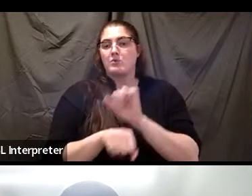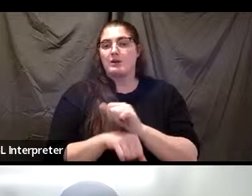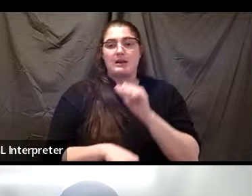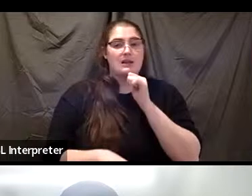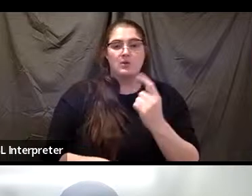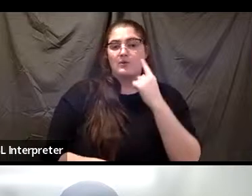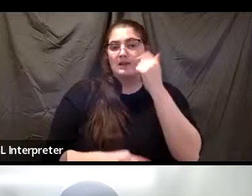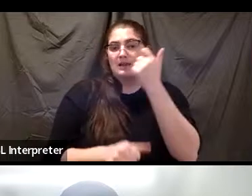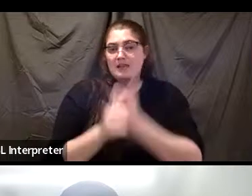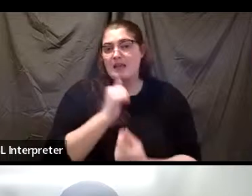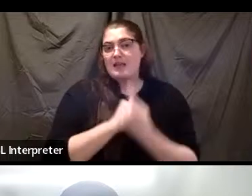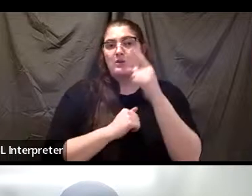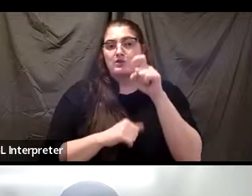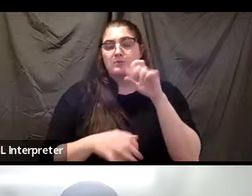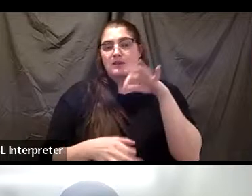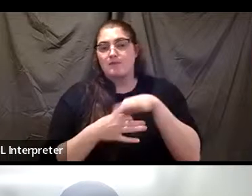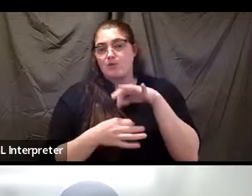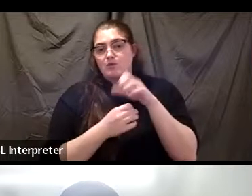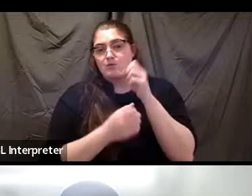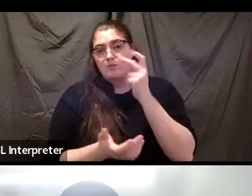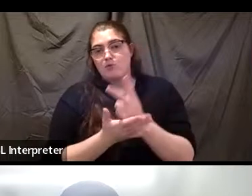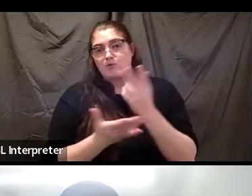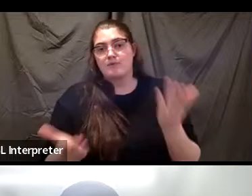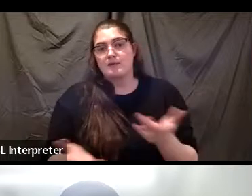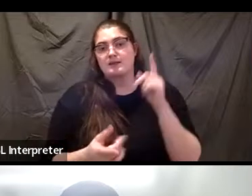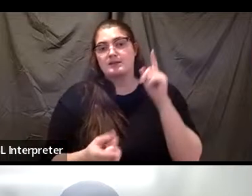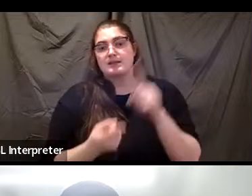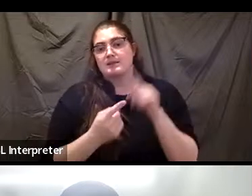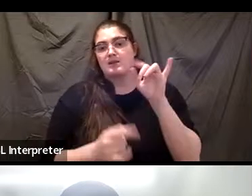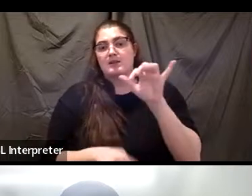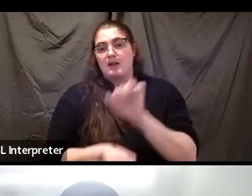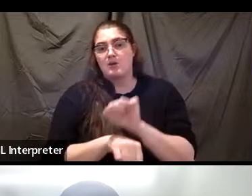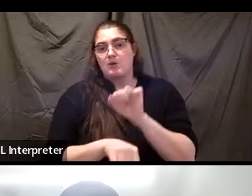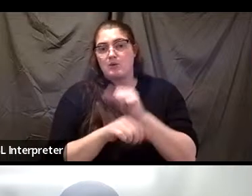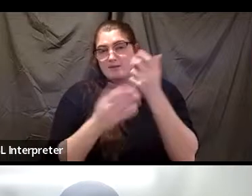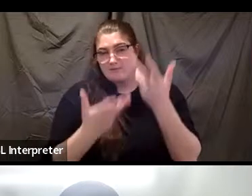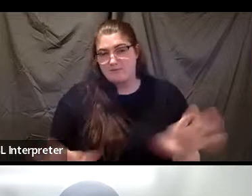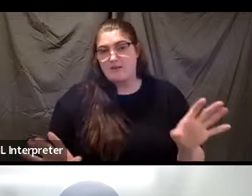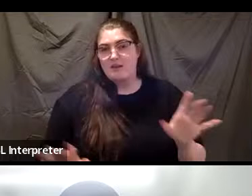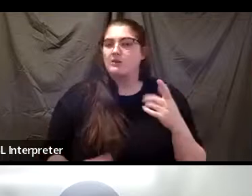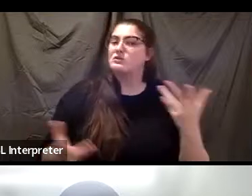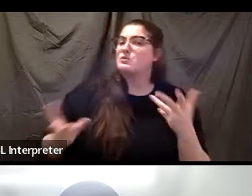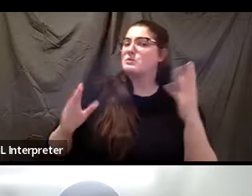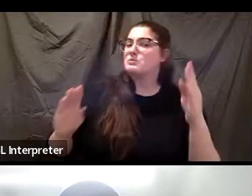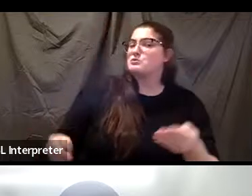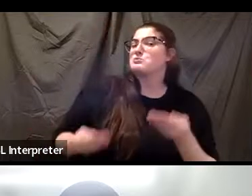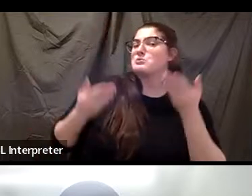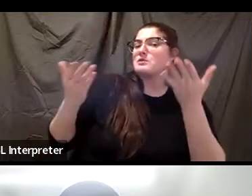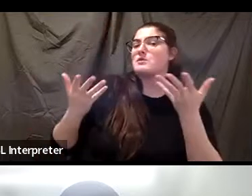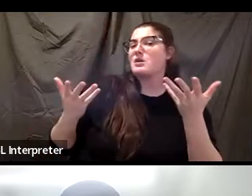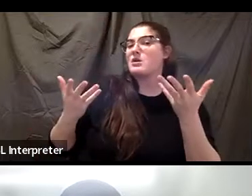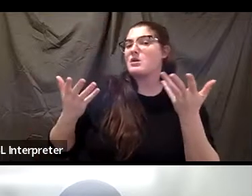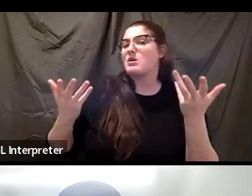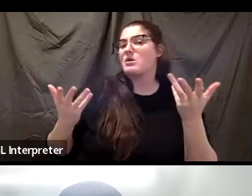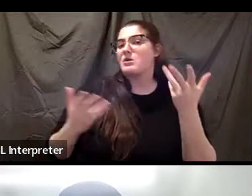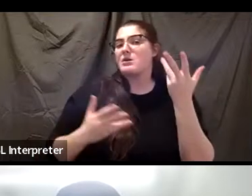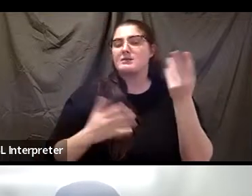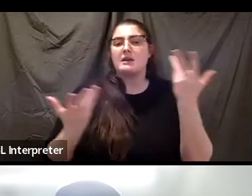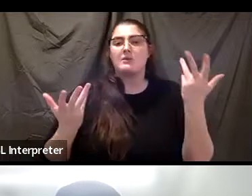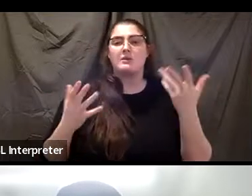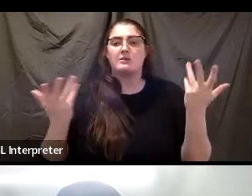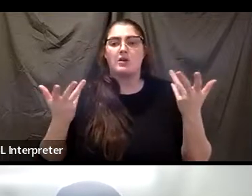this until that work is done. What would you propose, Commissioner Henderson, that outside of what's already placed directly on the letter?